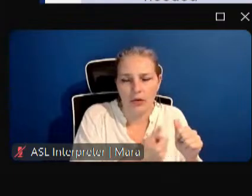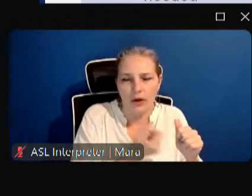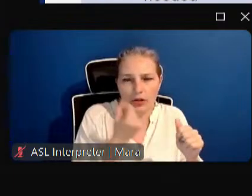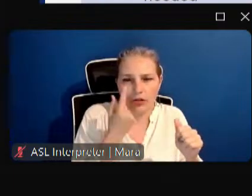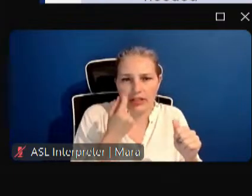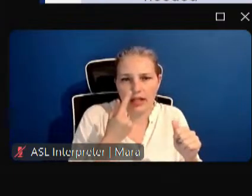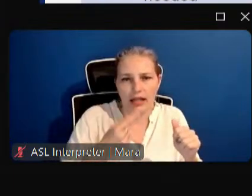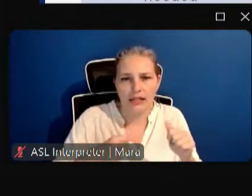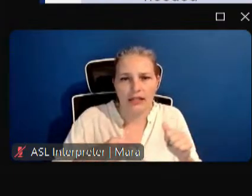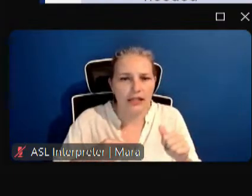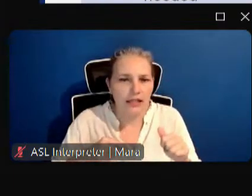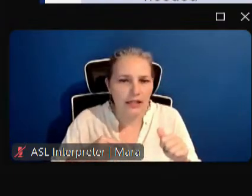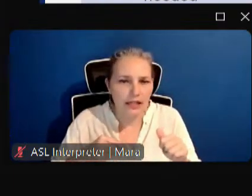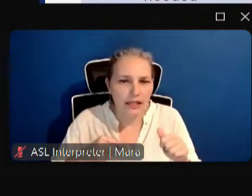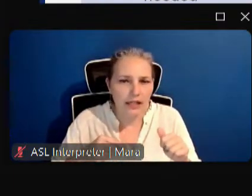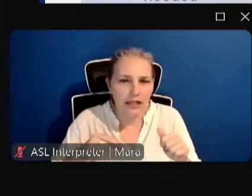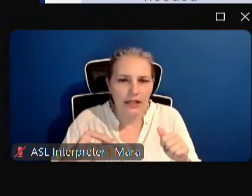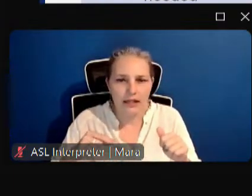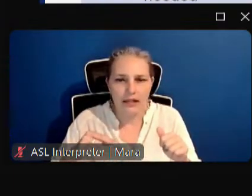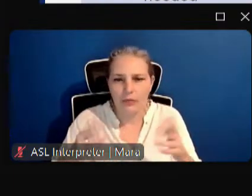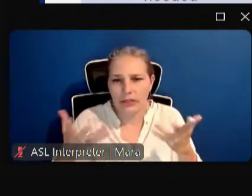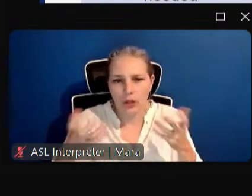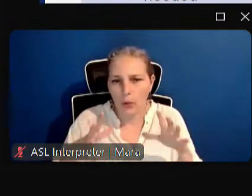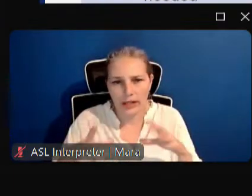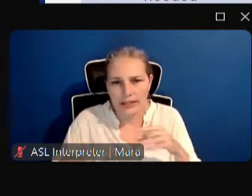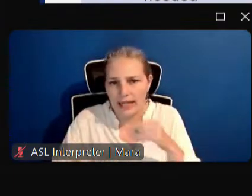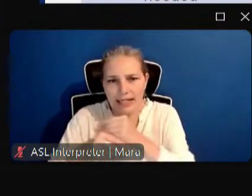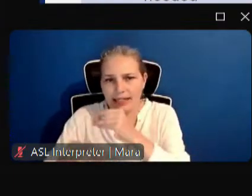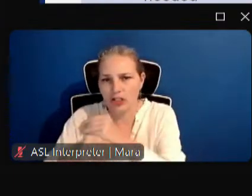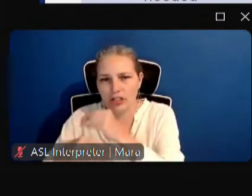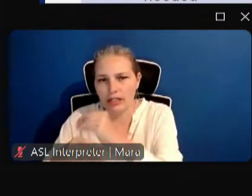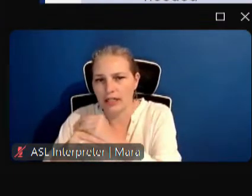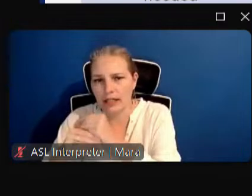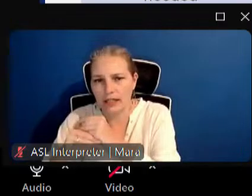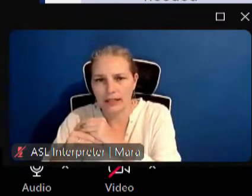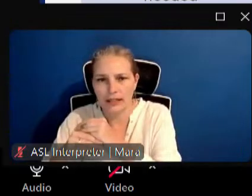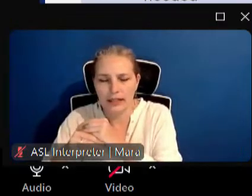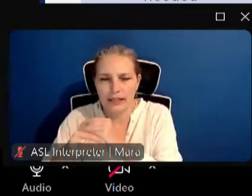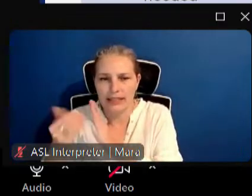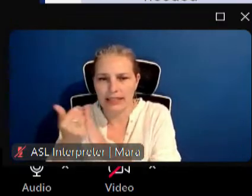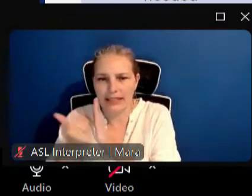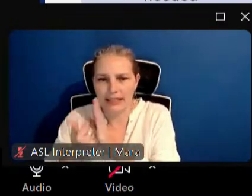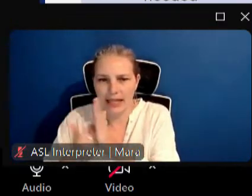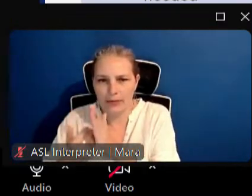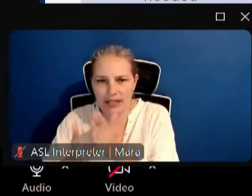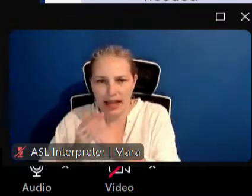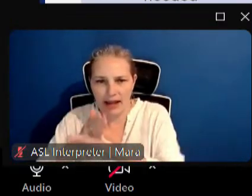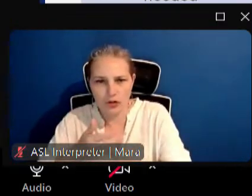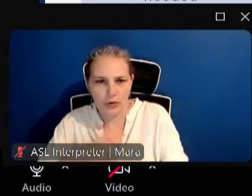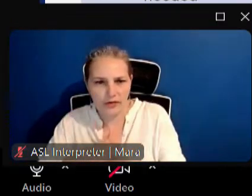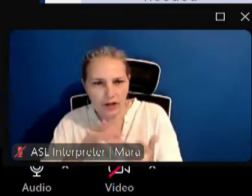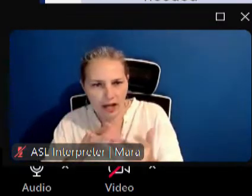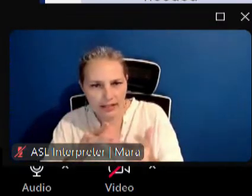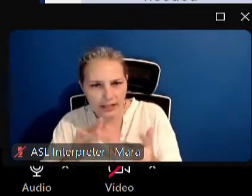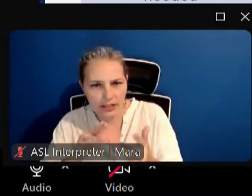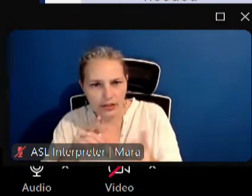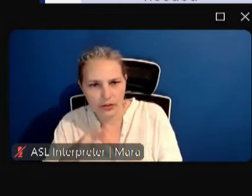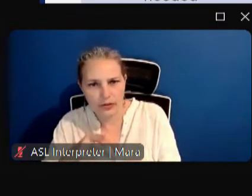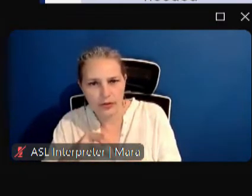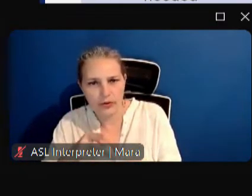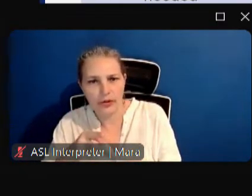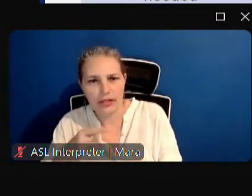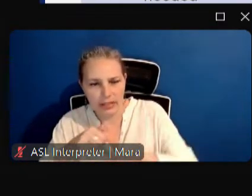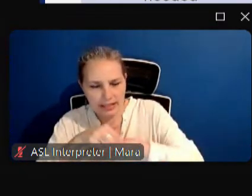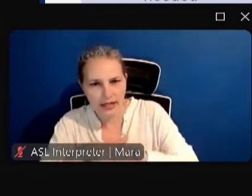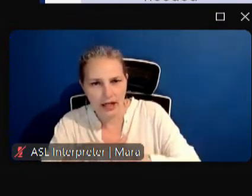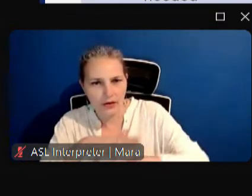any additional enforcement steps once we make those notifications and have those conversations. We have,